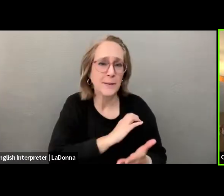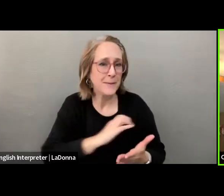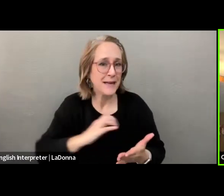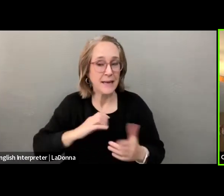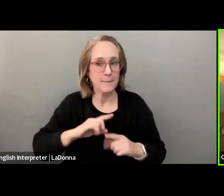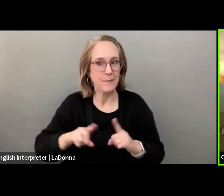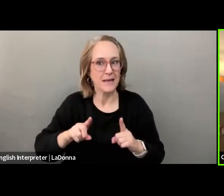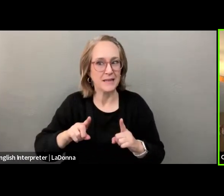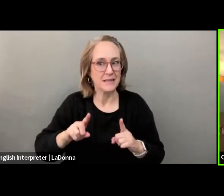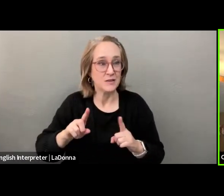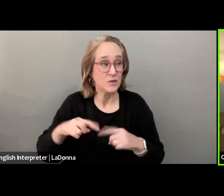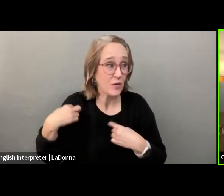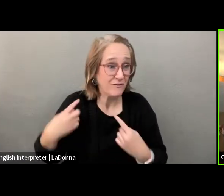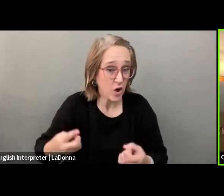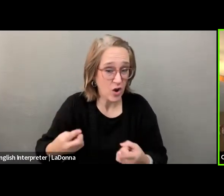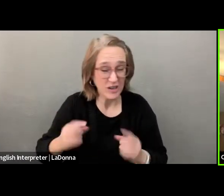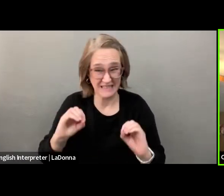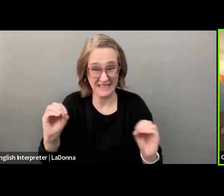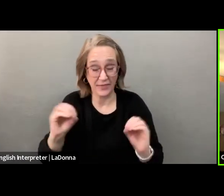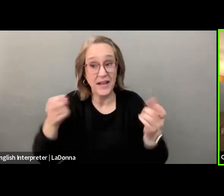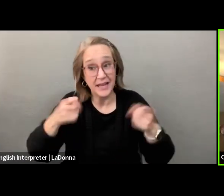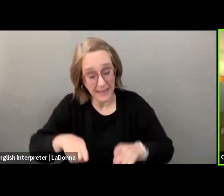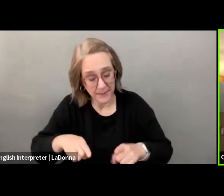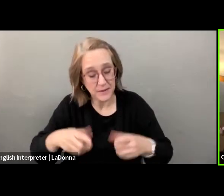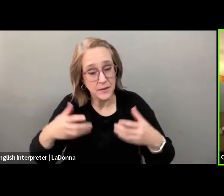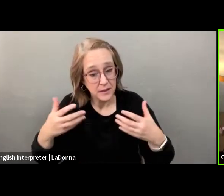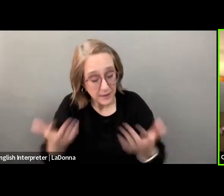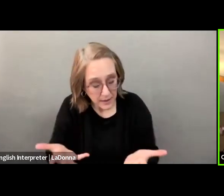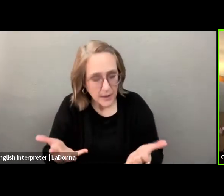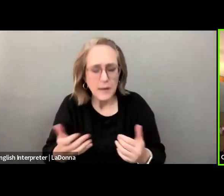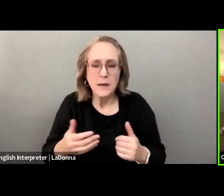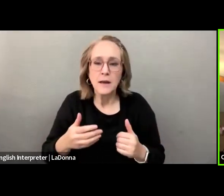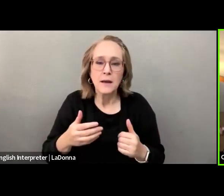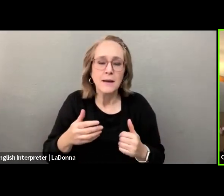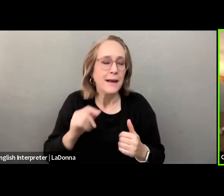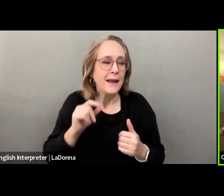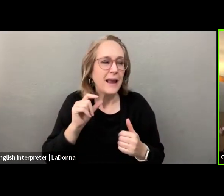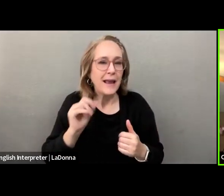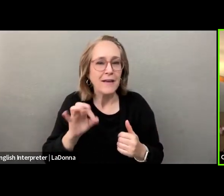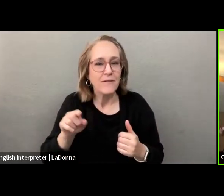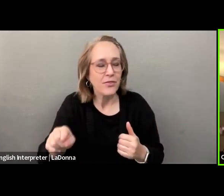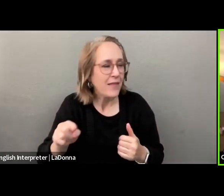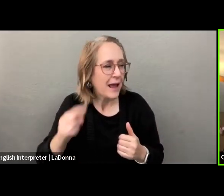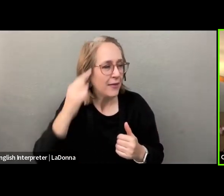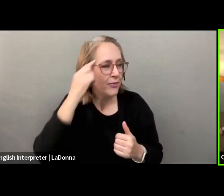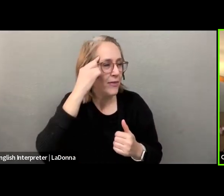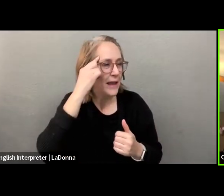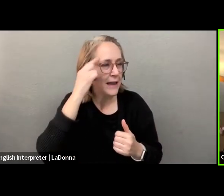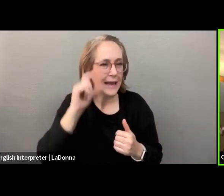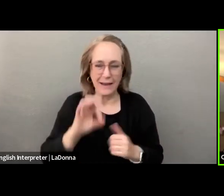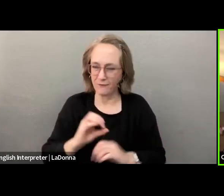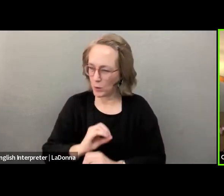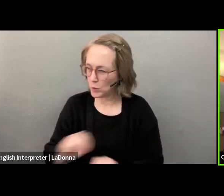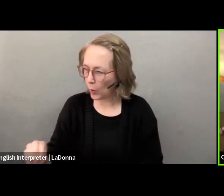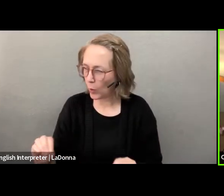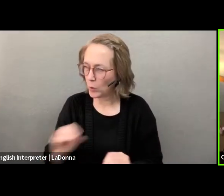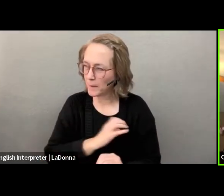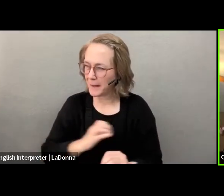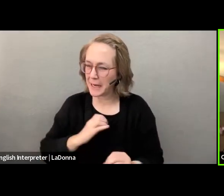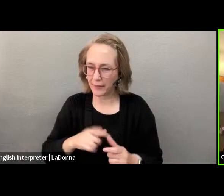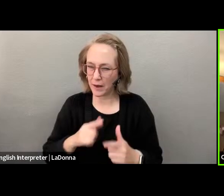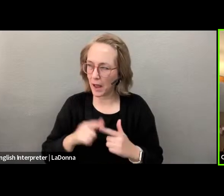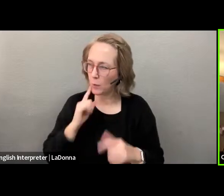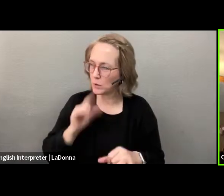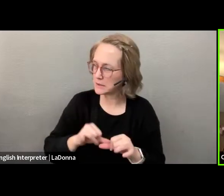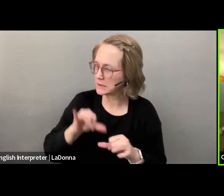has happened. So whether it's because they love me so much they can't bear to have me go, or I'm not